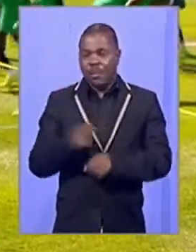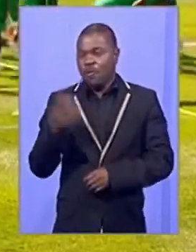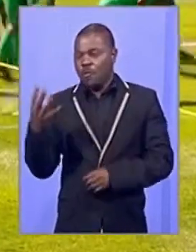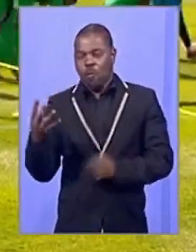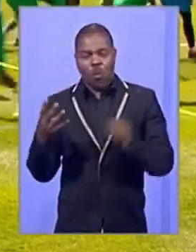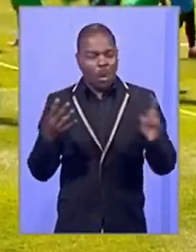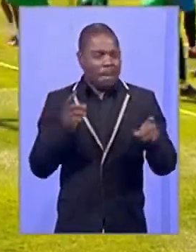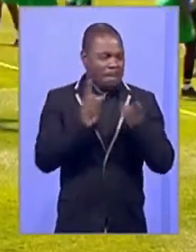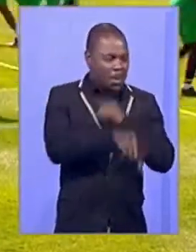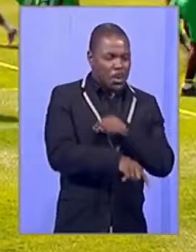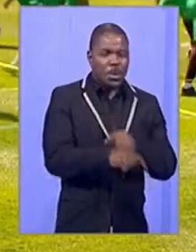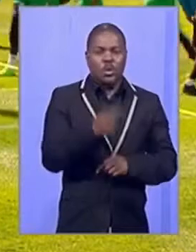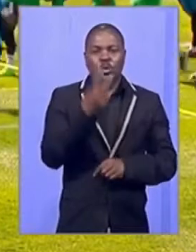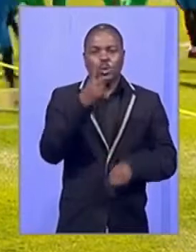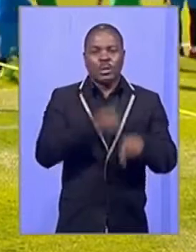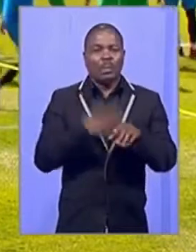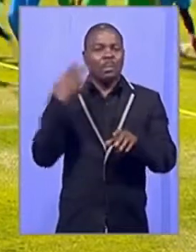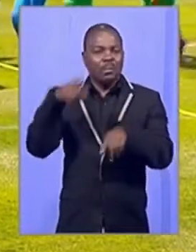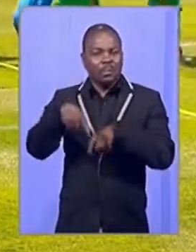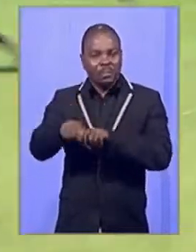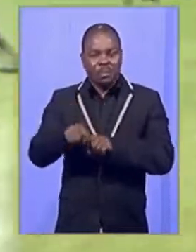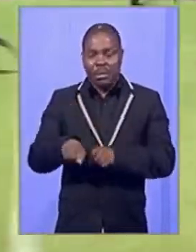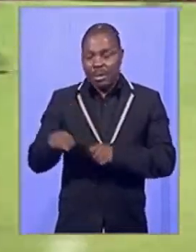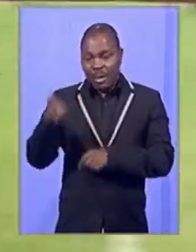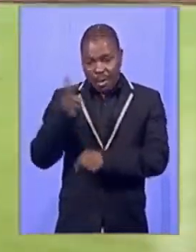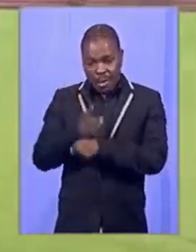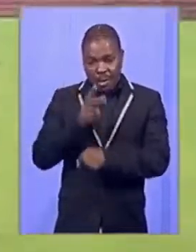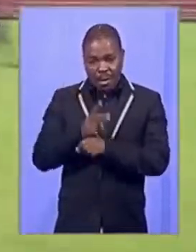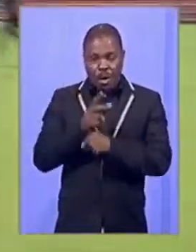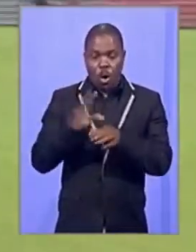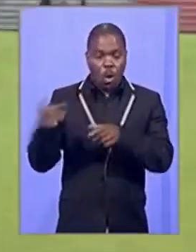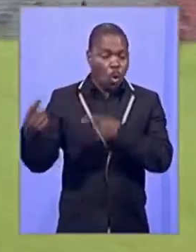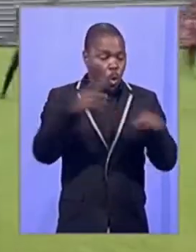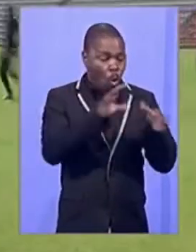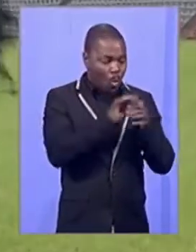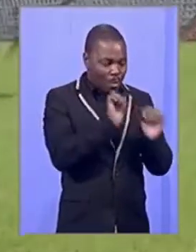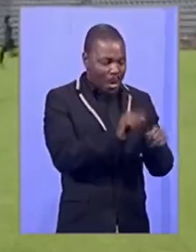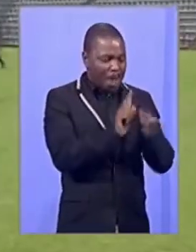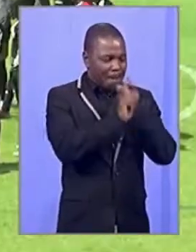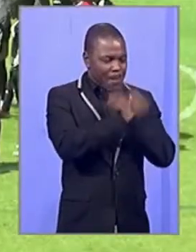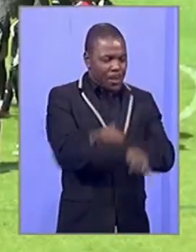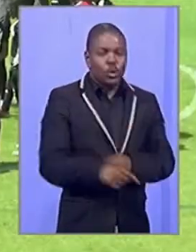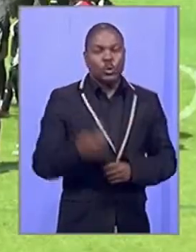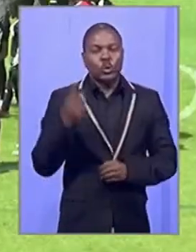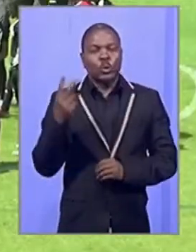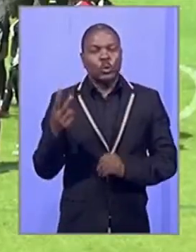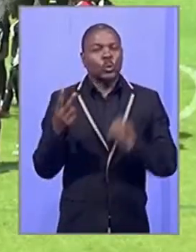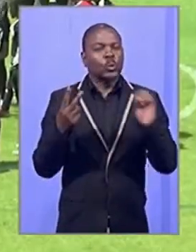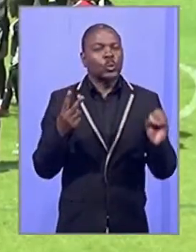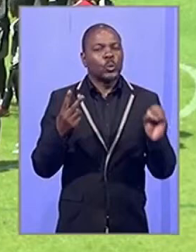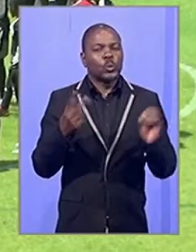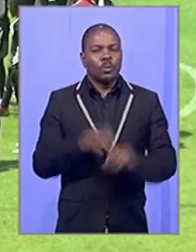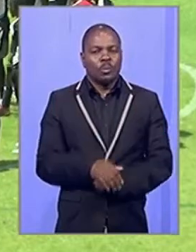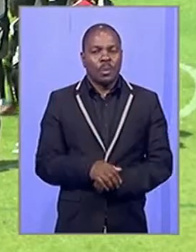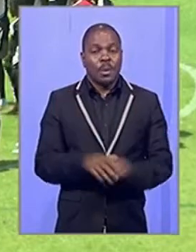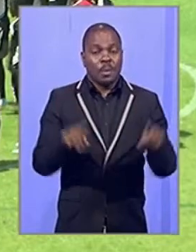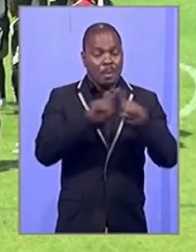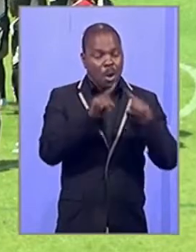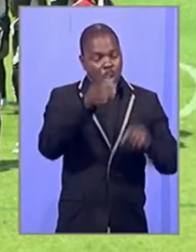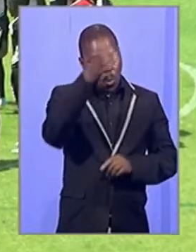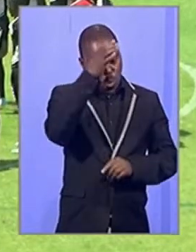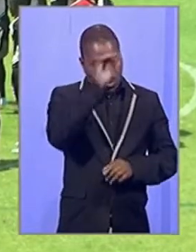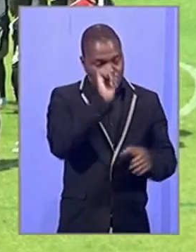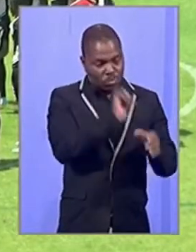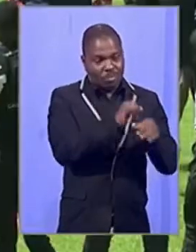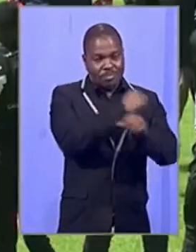se fetileng. Se boetse sa hlola Pirates la go bapalwa lebaneng la yona ka ntlha tse 2 ho lehe. Empa mokotlisi wa Pirates hore